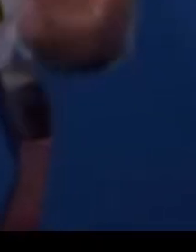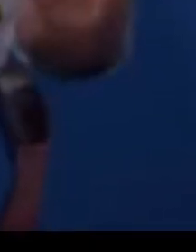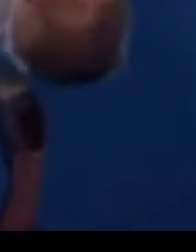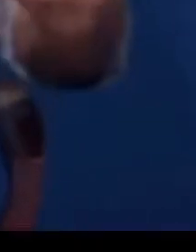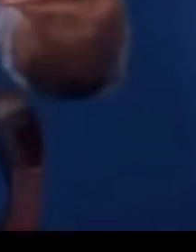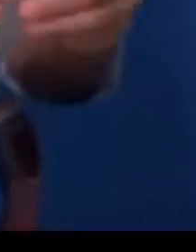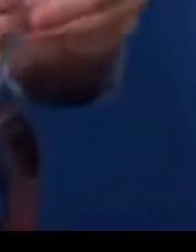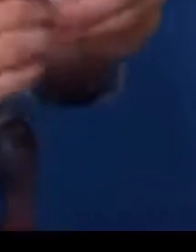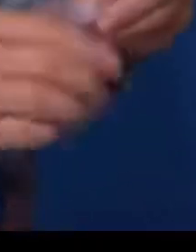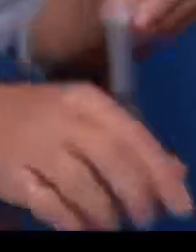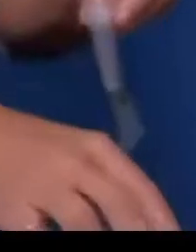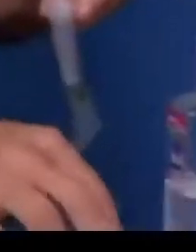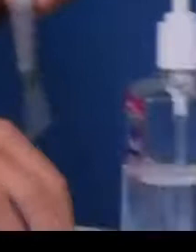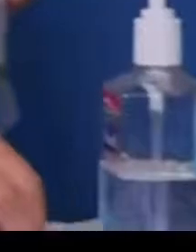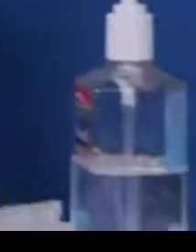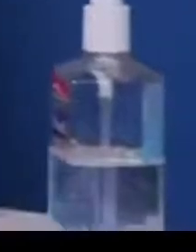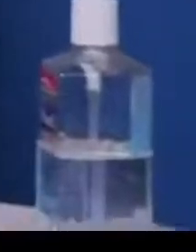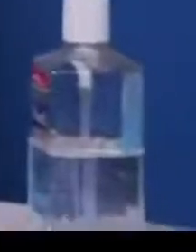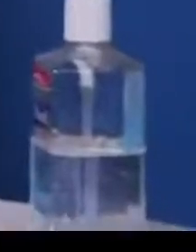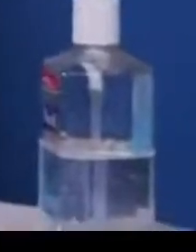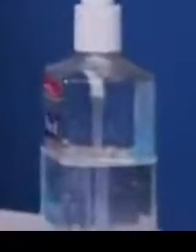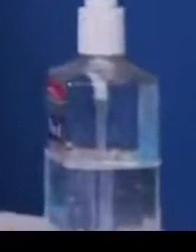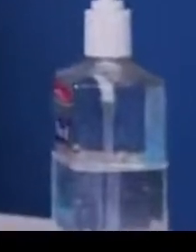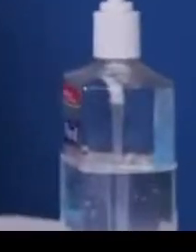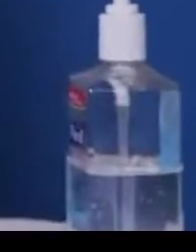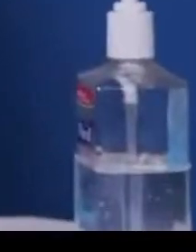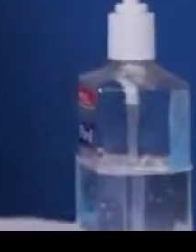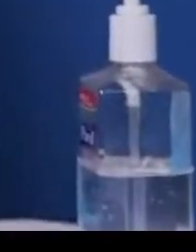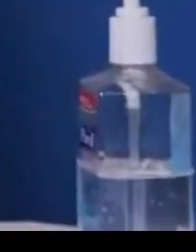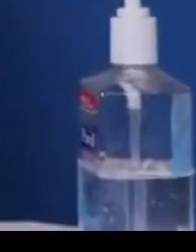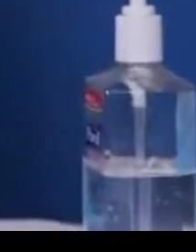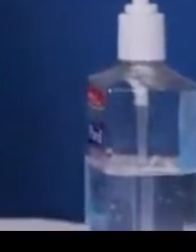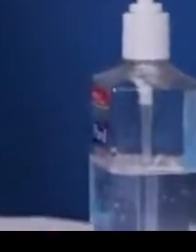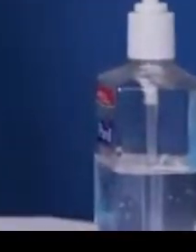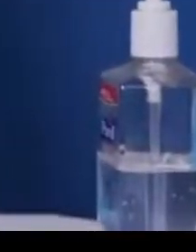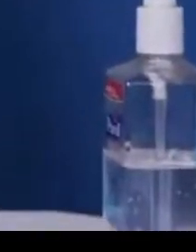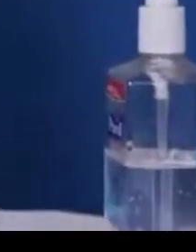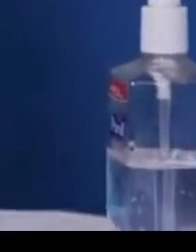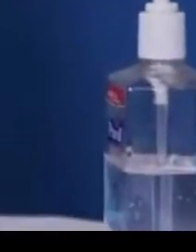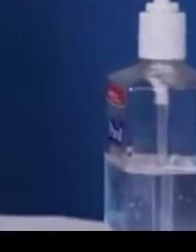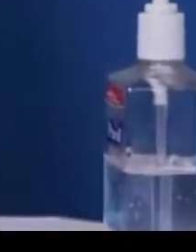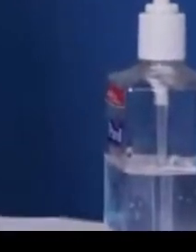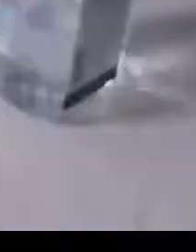And that's also where I'm going to put the swab and eventually the cassette when it's ready.